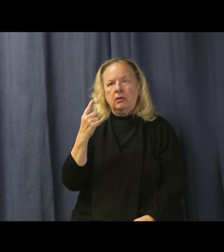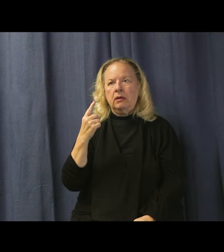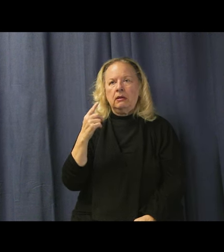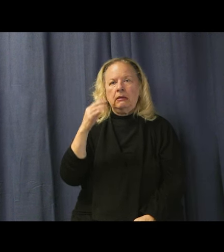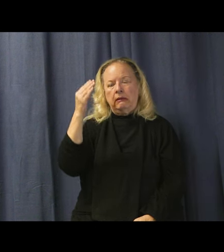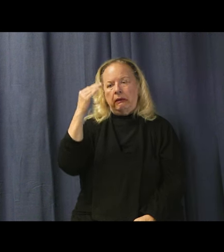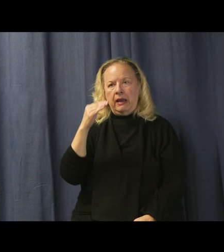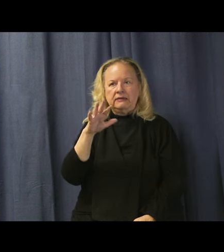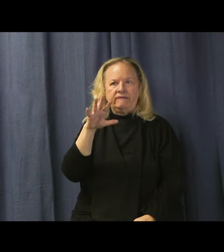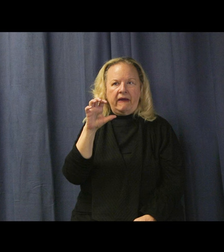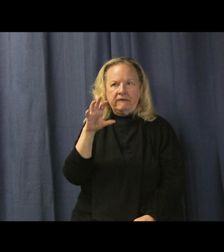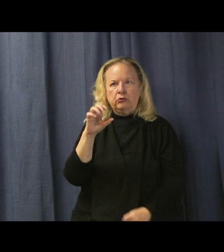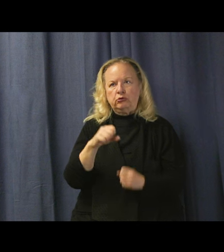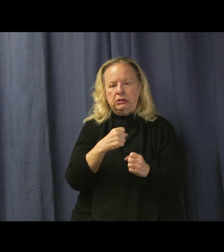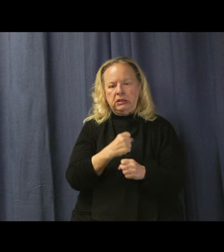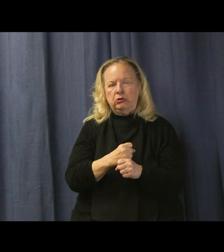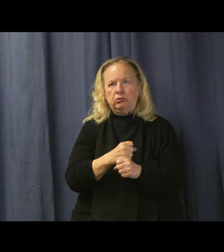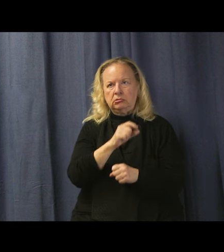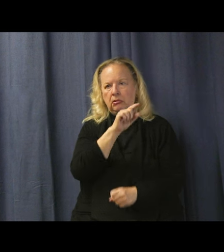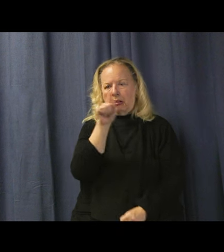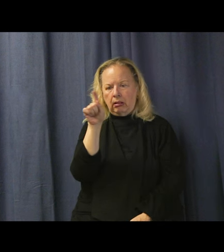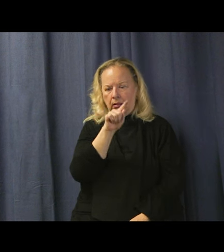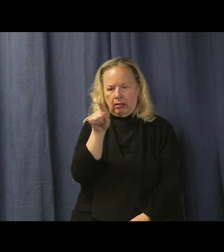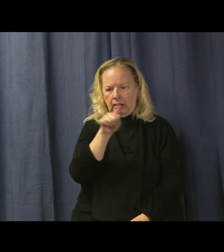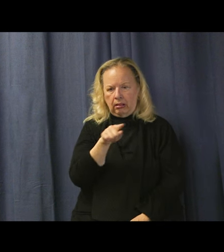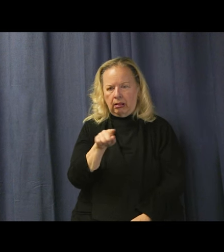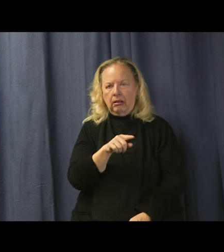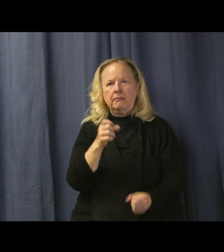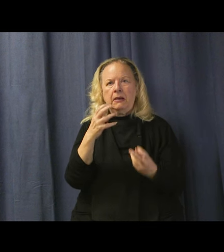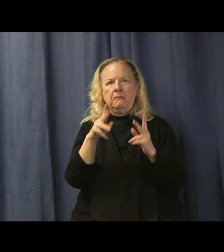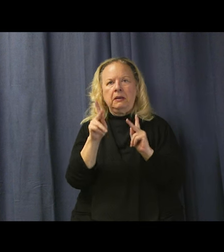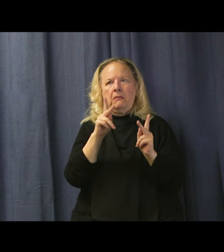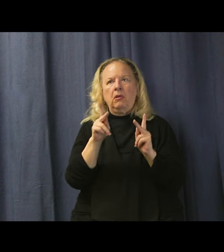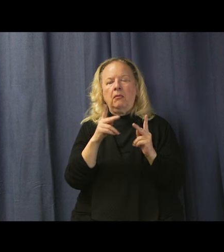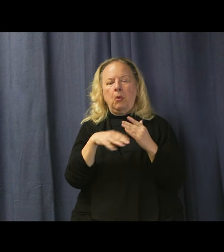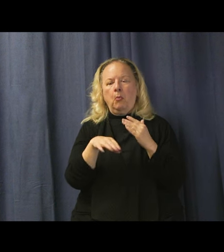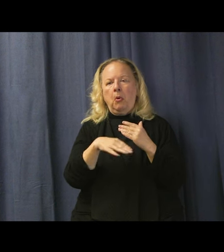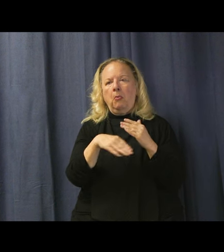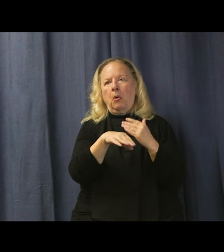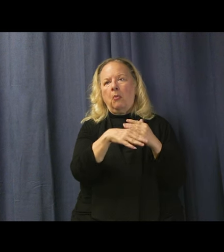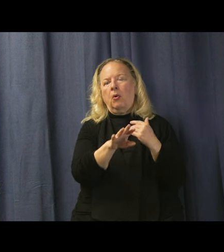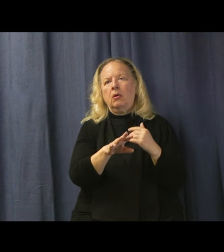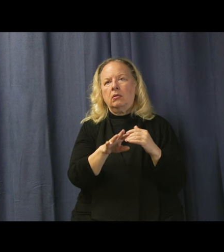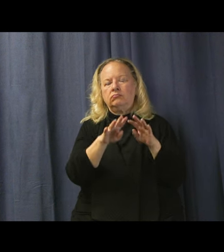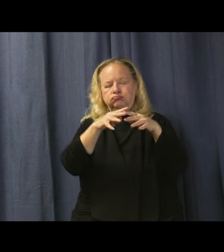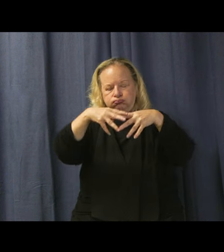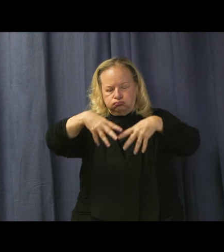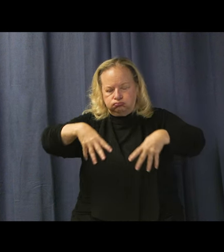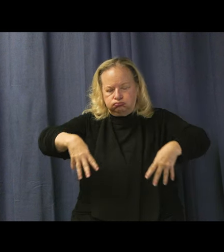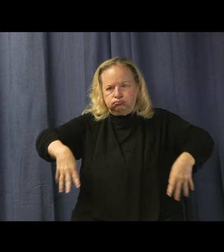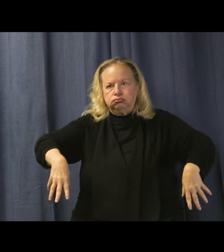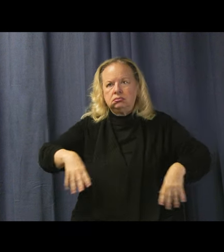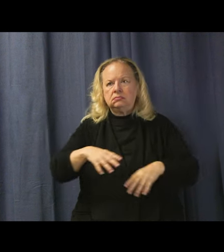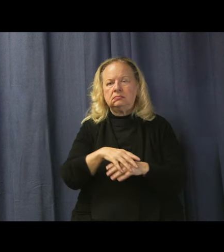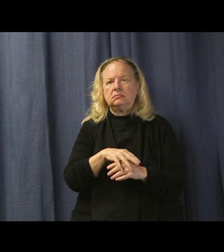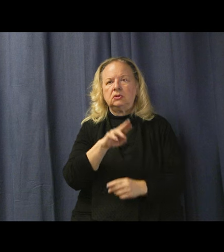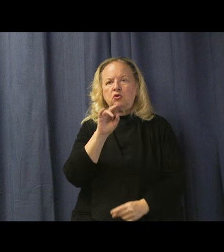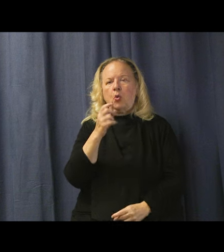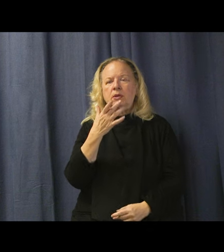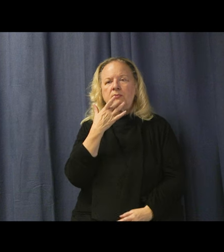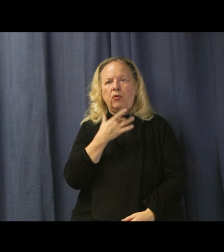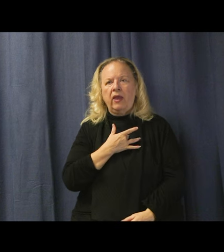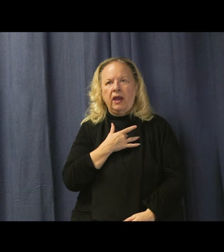the next 500 years, as you can see, people being born. There, that bottom little cake is Noah's